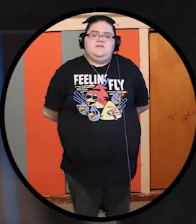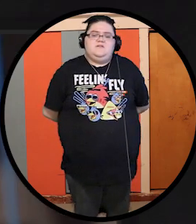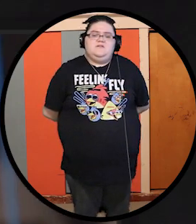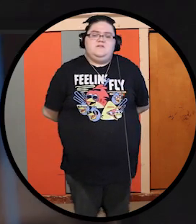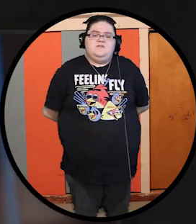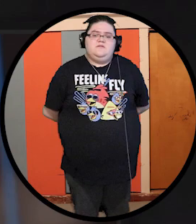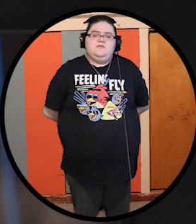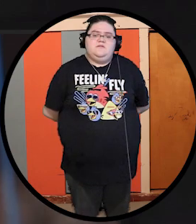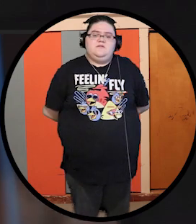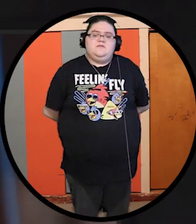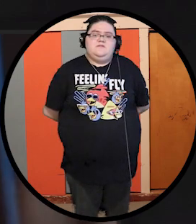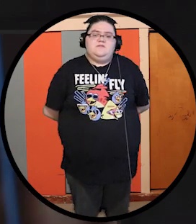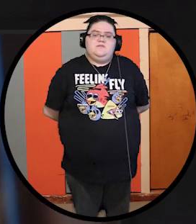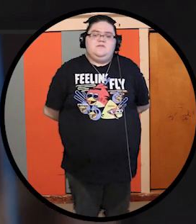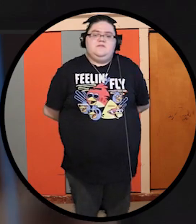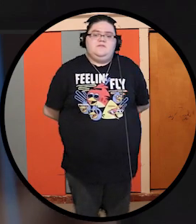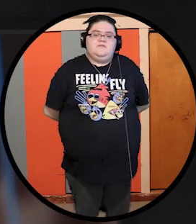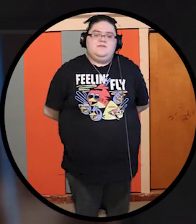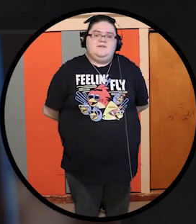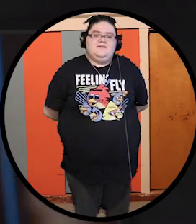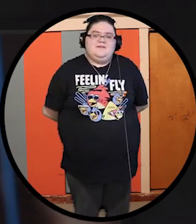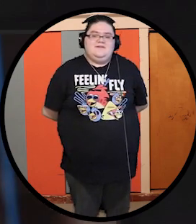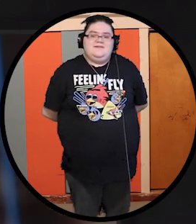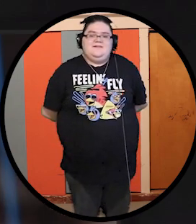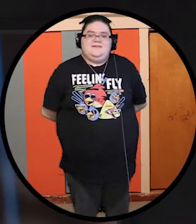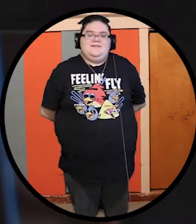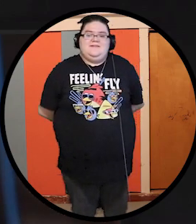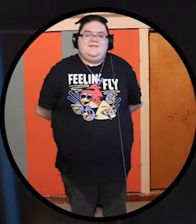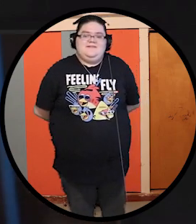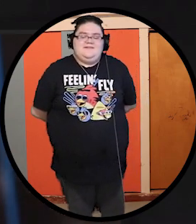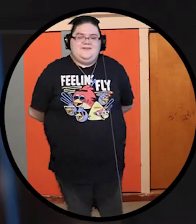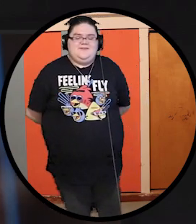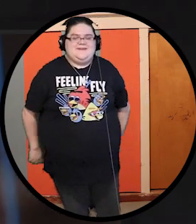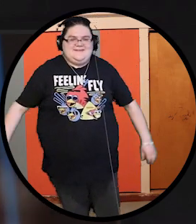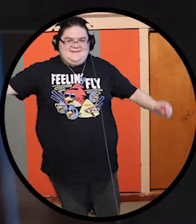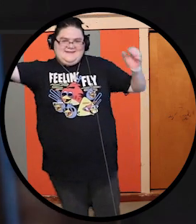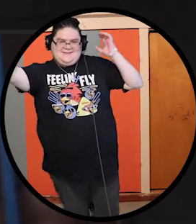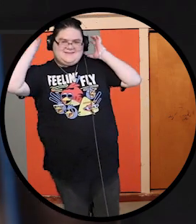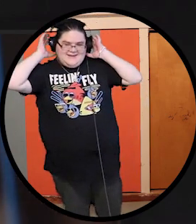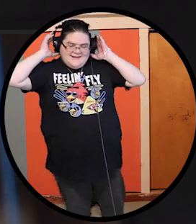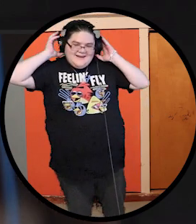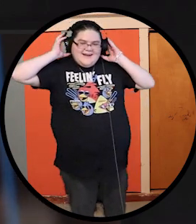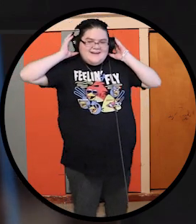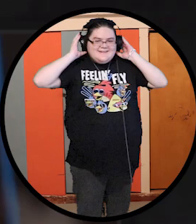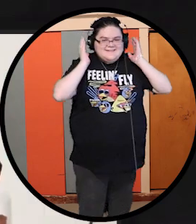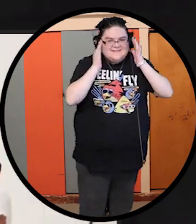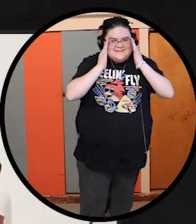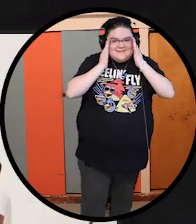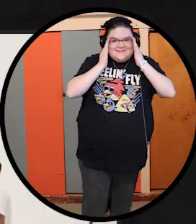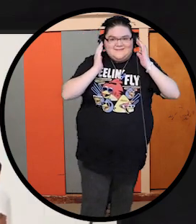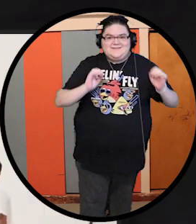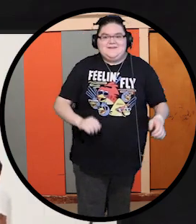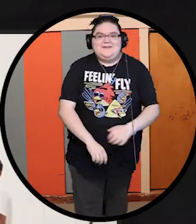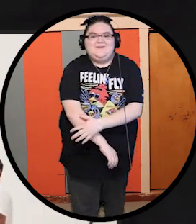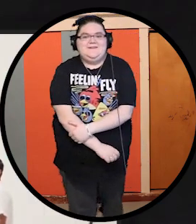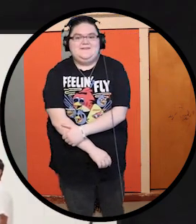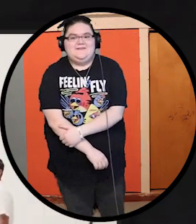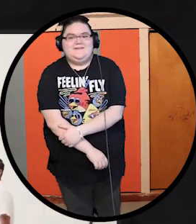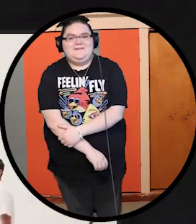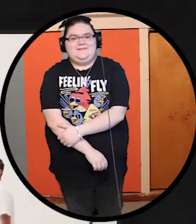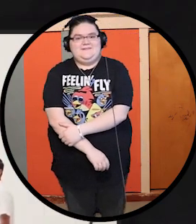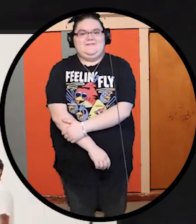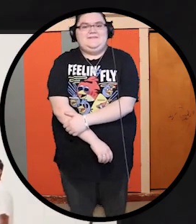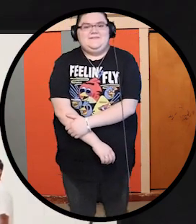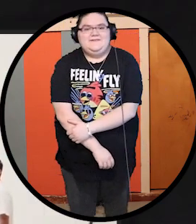Imagine no one turned up. It's a really awkward, like, pause waiting for girls to come in. Yeah. Oh my god. The whole thing's gonna be awkward, I think. Sure.